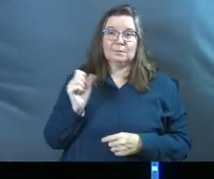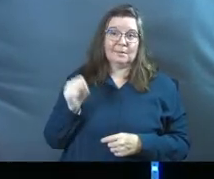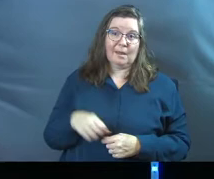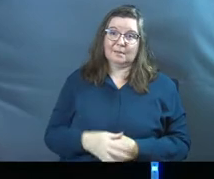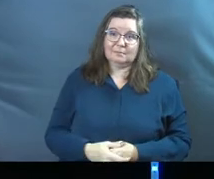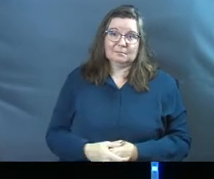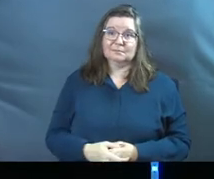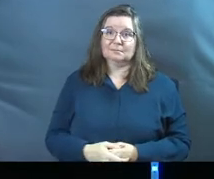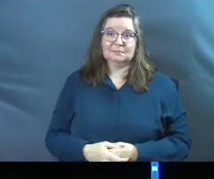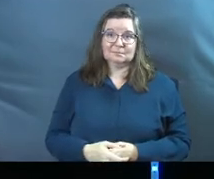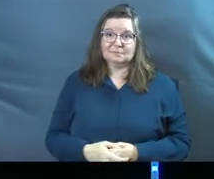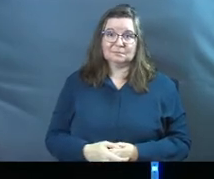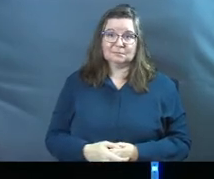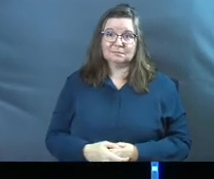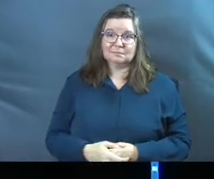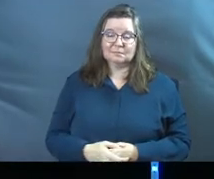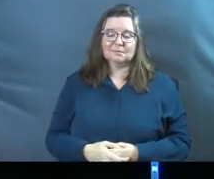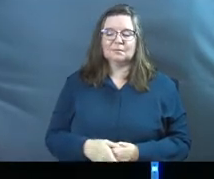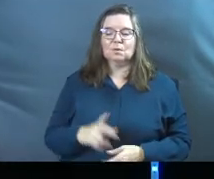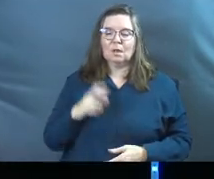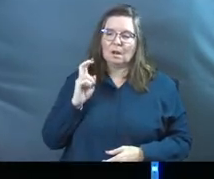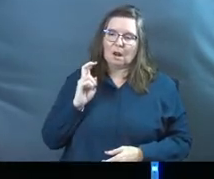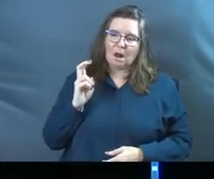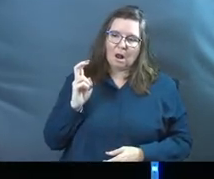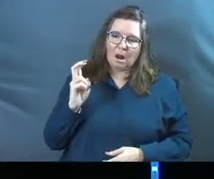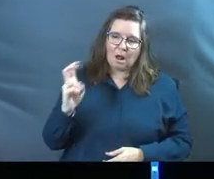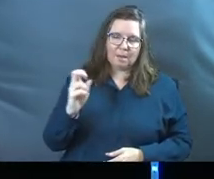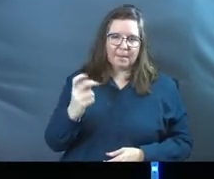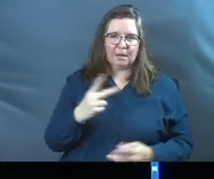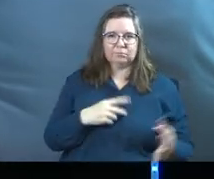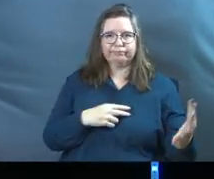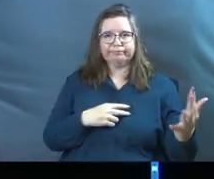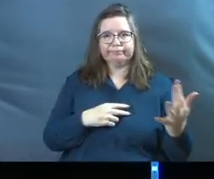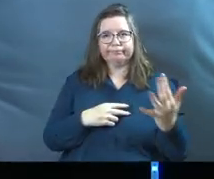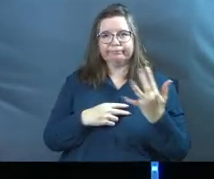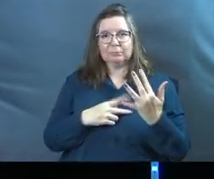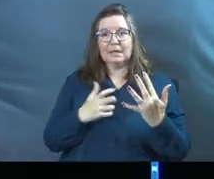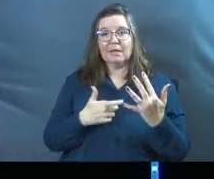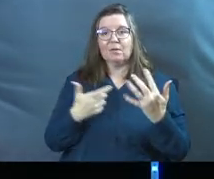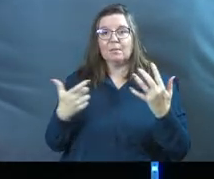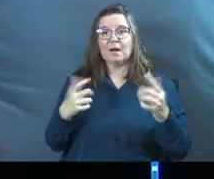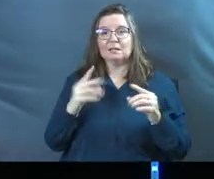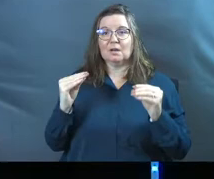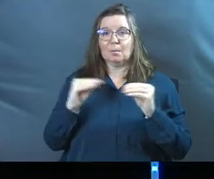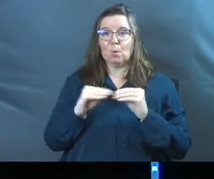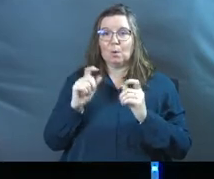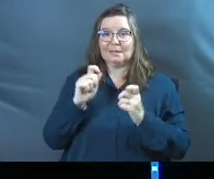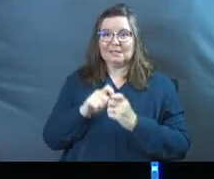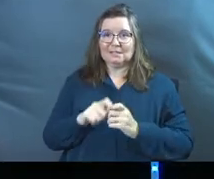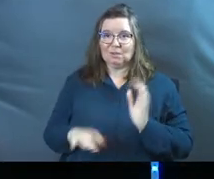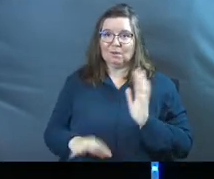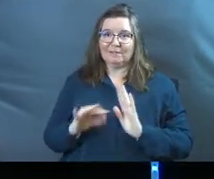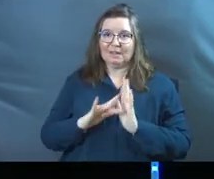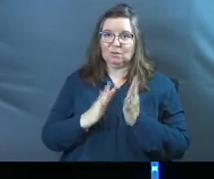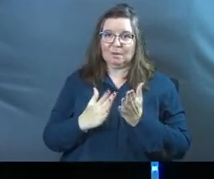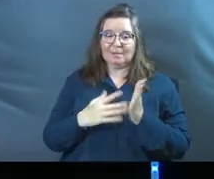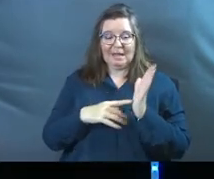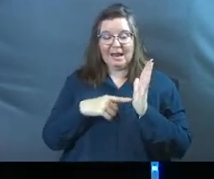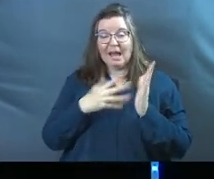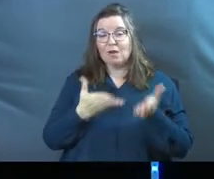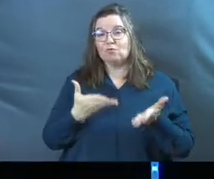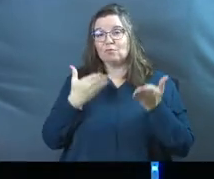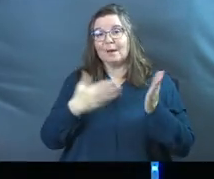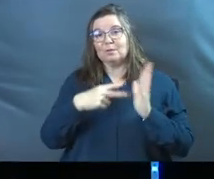yeah. So then they travel back. Now, again, there's a bunch of additional detail that you'll find in the scripture, and I